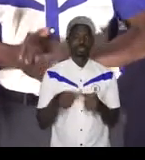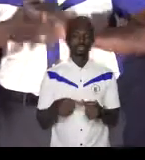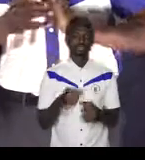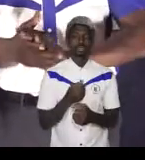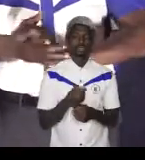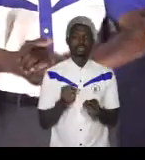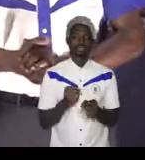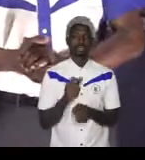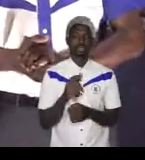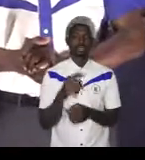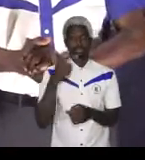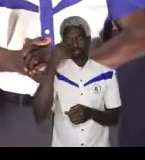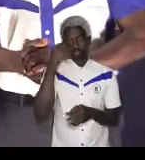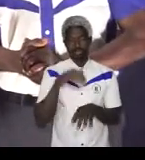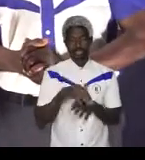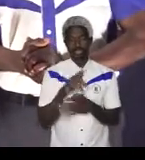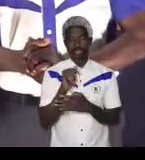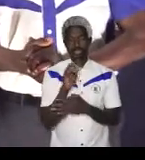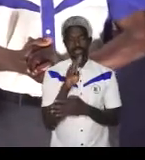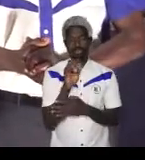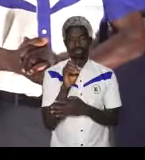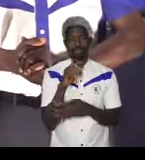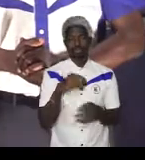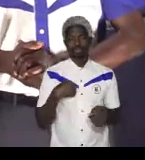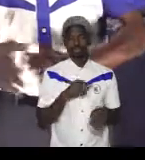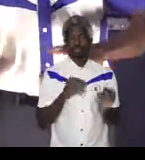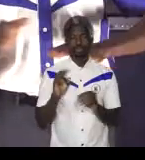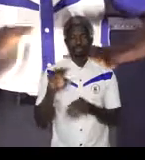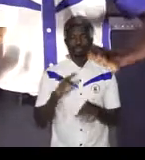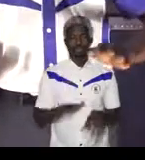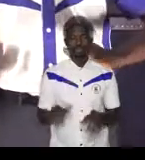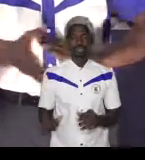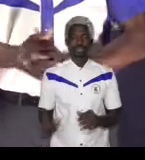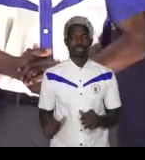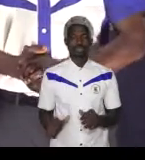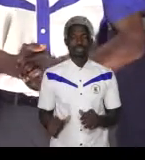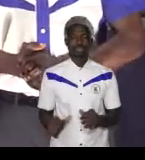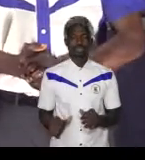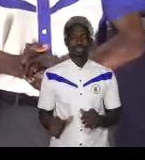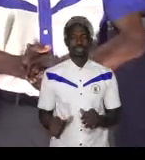all, Stay safe. Because at LASUBEB, we leave no child behind.